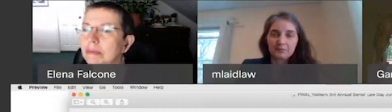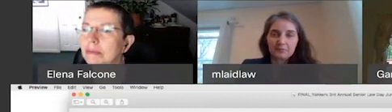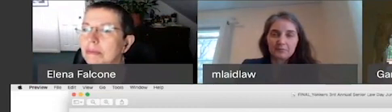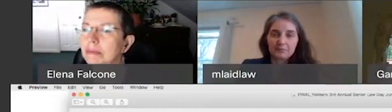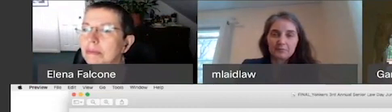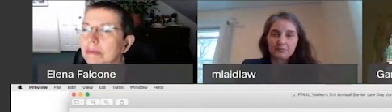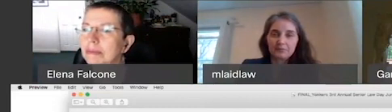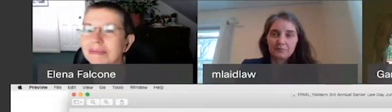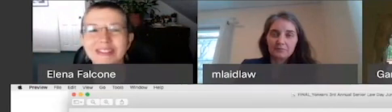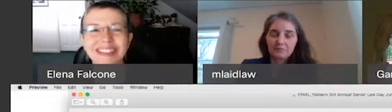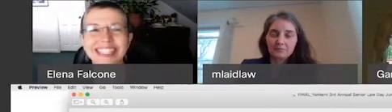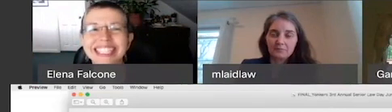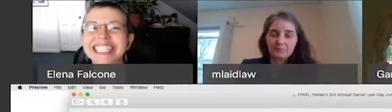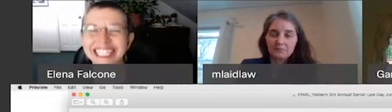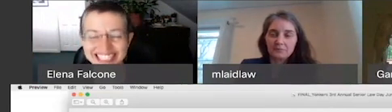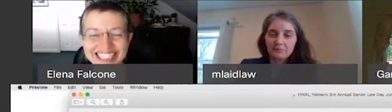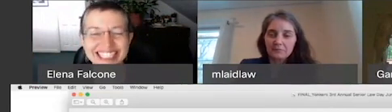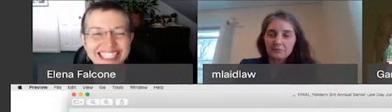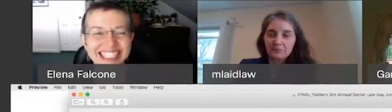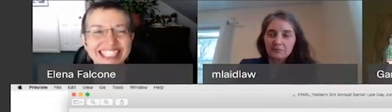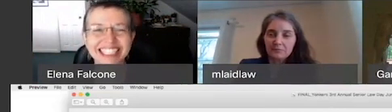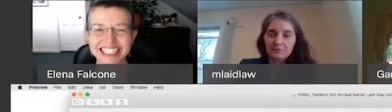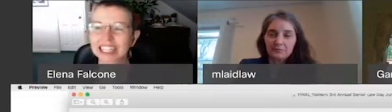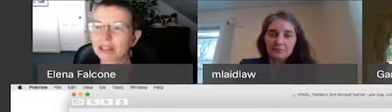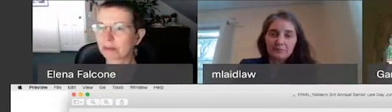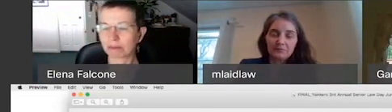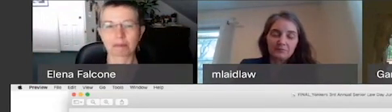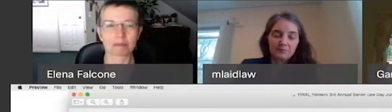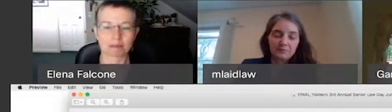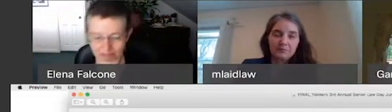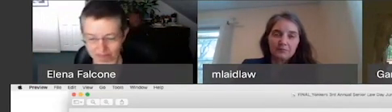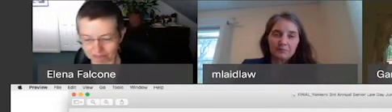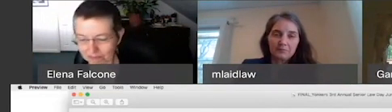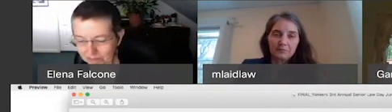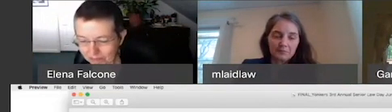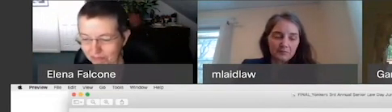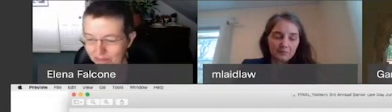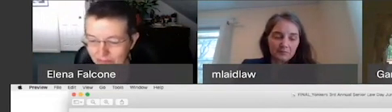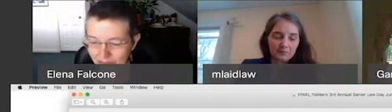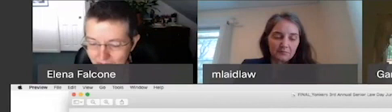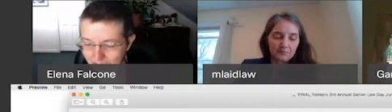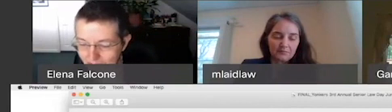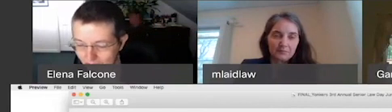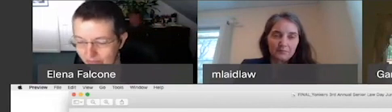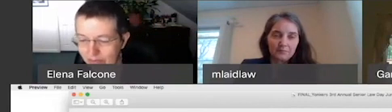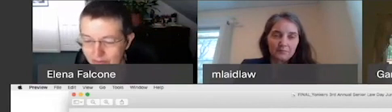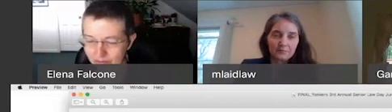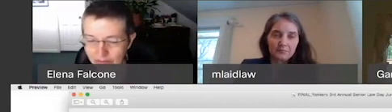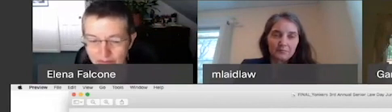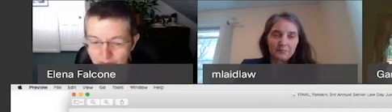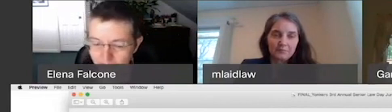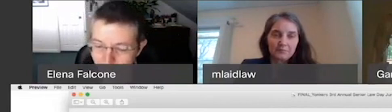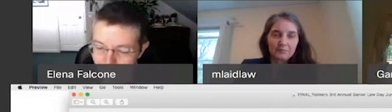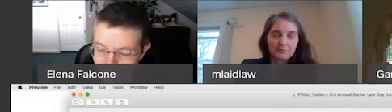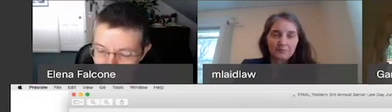for a long time too. So, all right, so I'm here to talk about big changes in the Medicaid program. There were